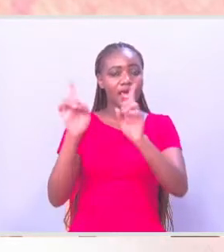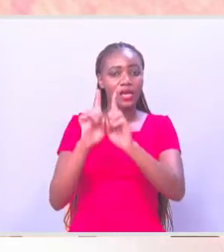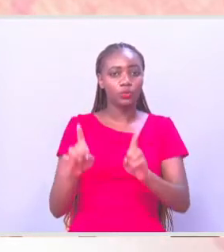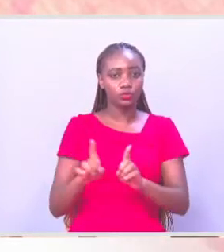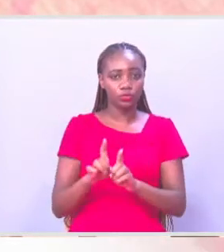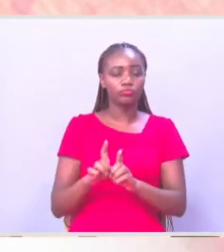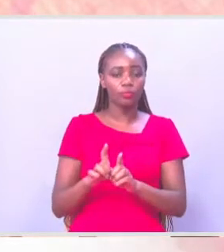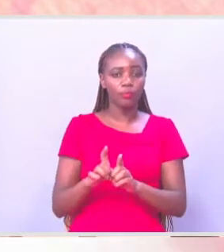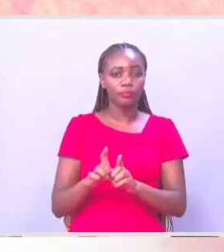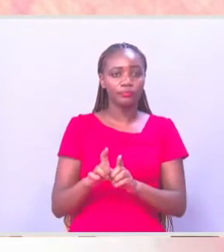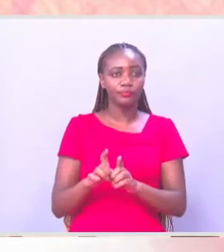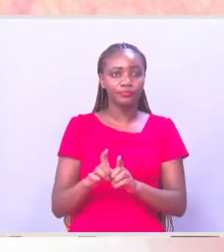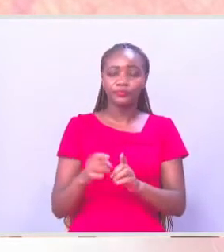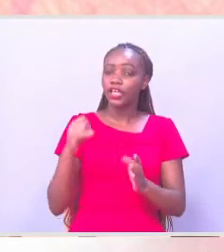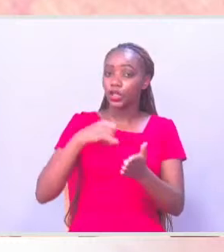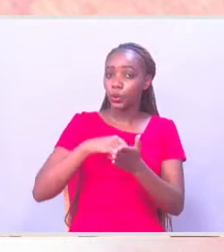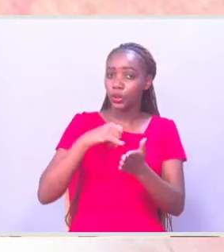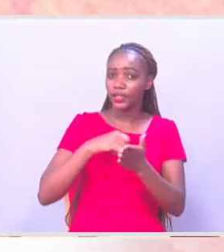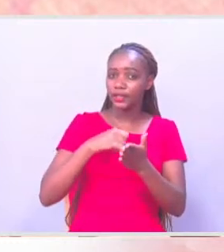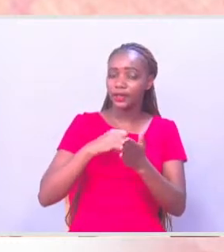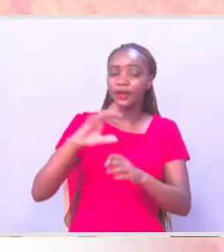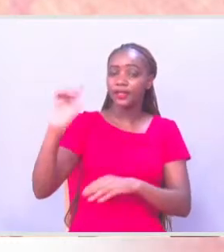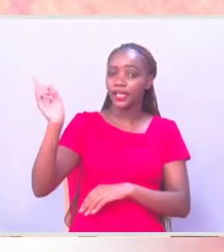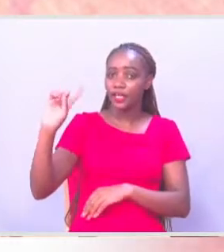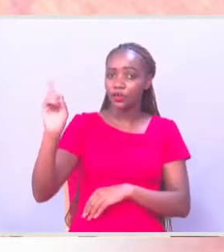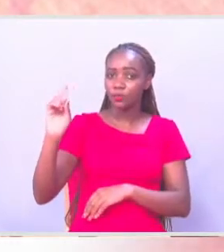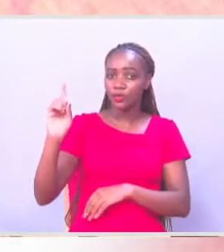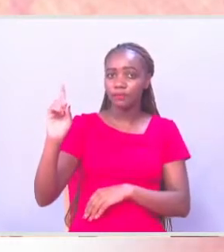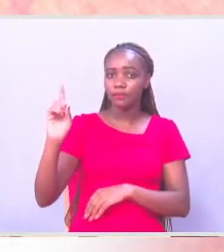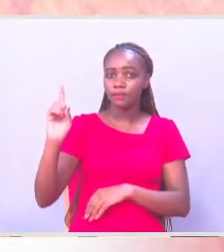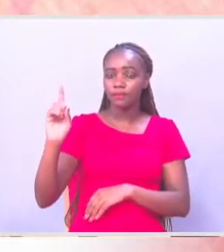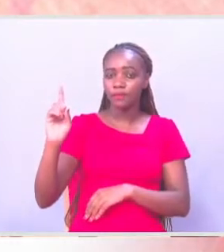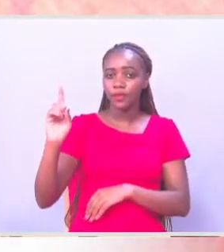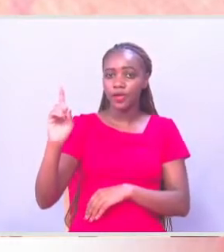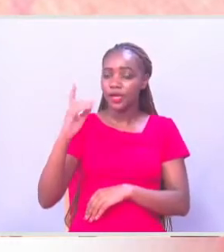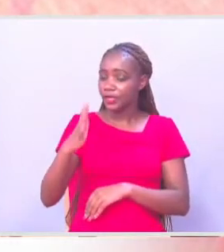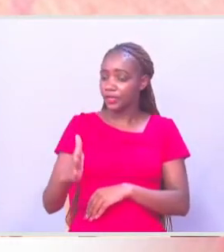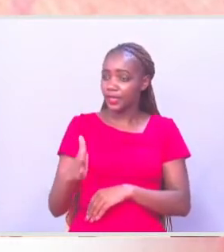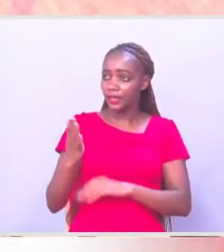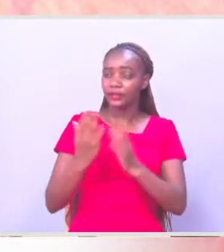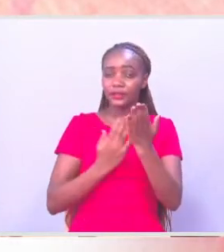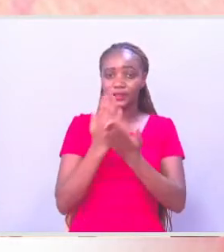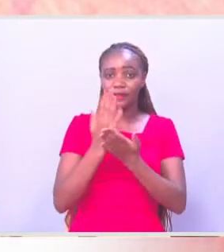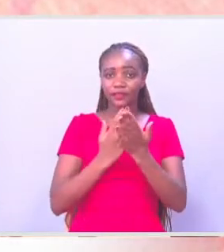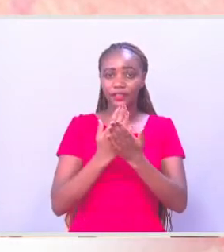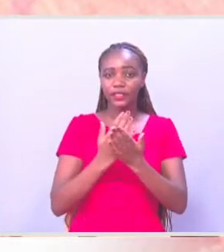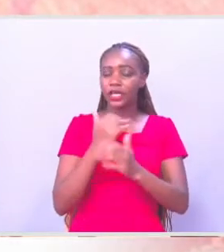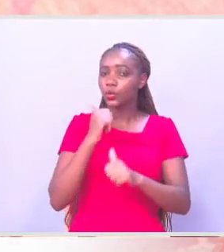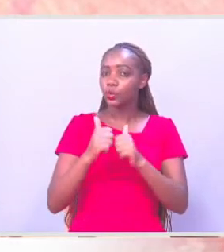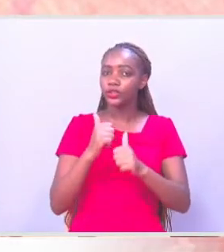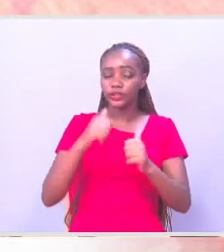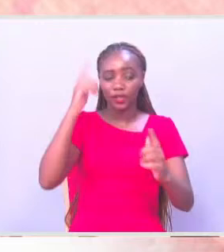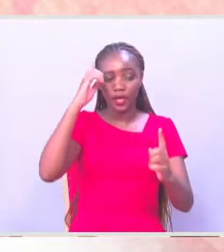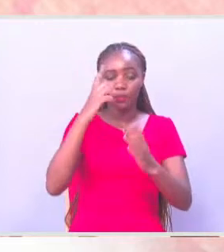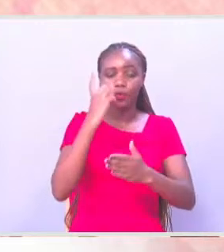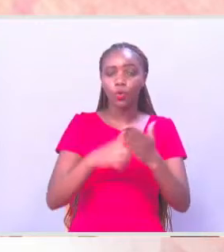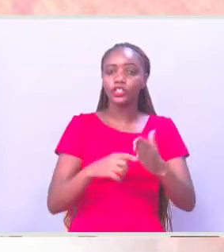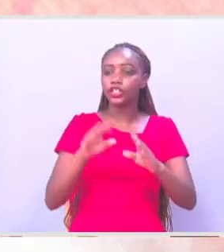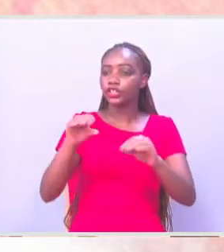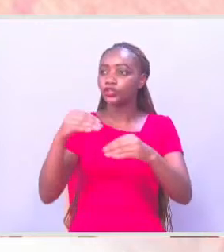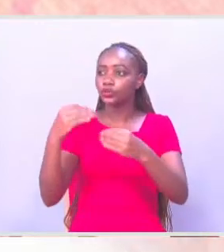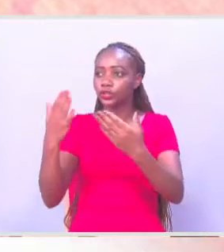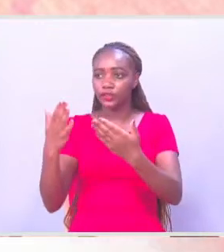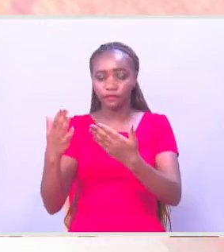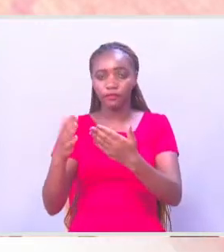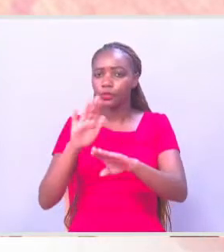gauge railway, including the Nairobi commuter rail service, which includes providing the first and last